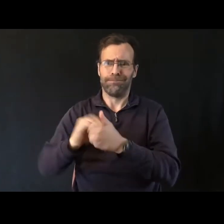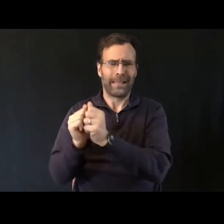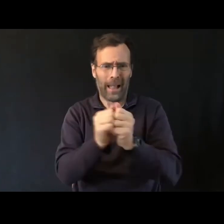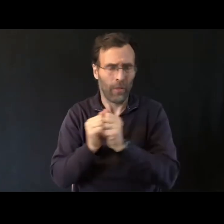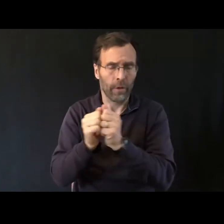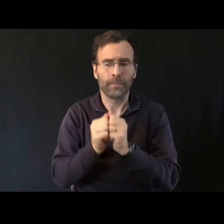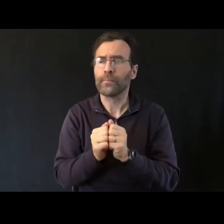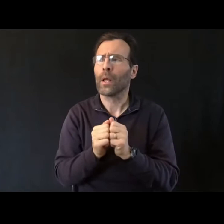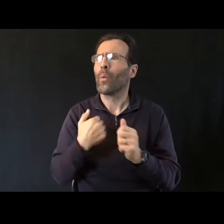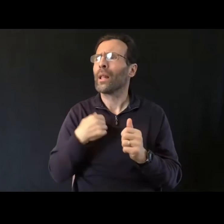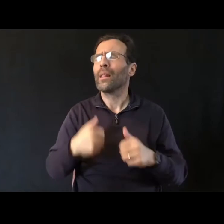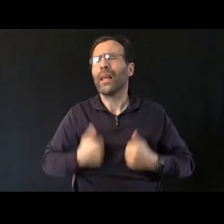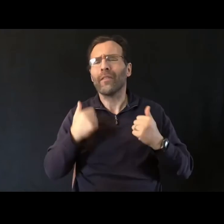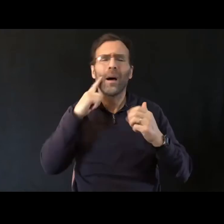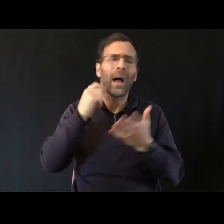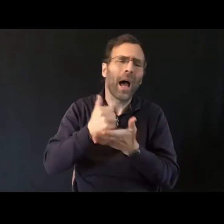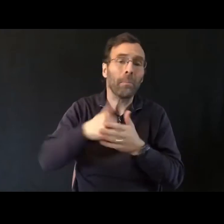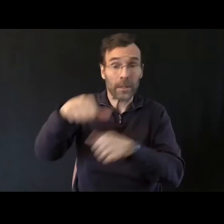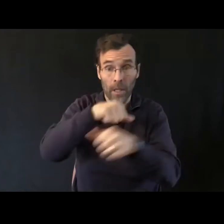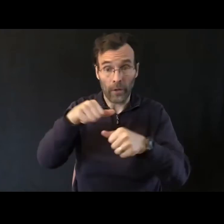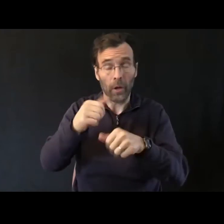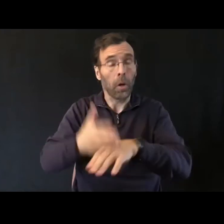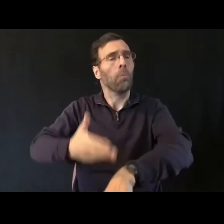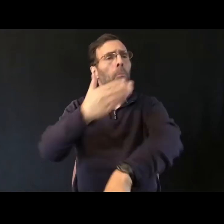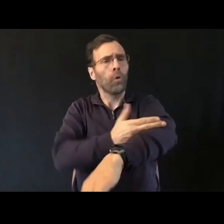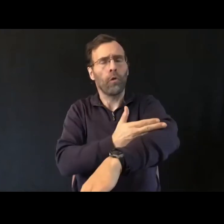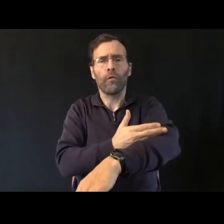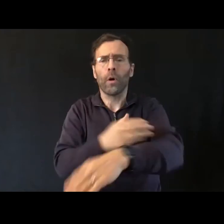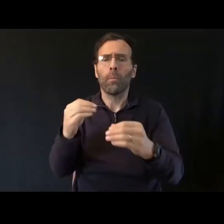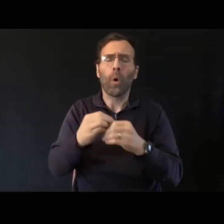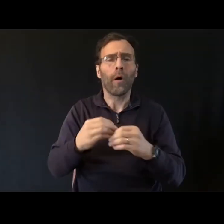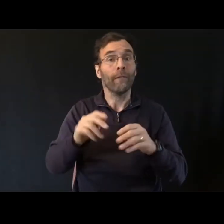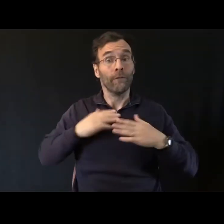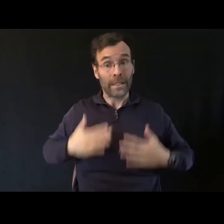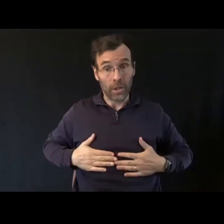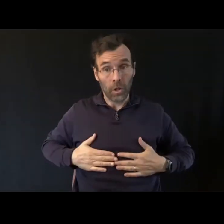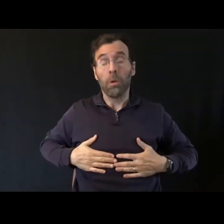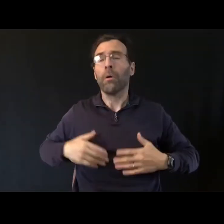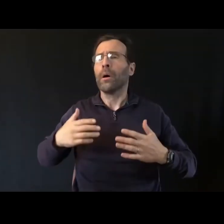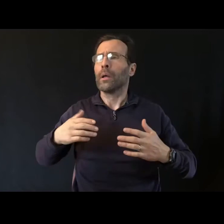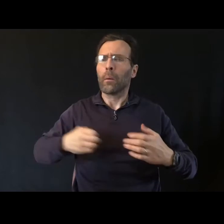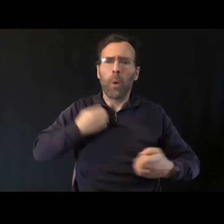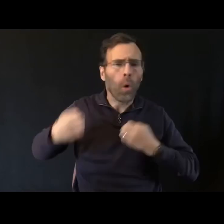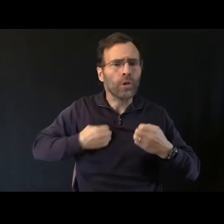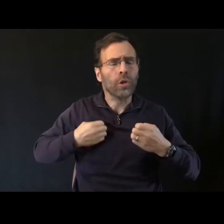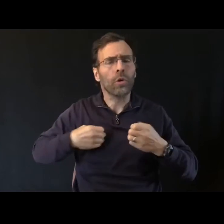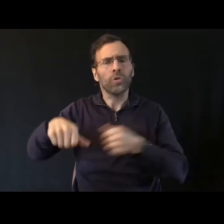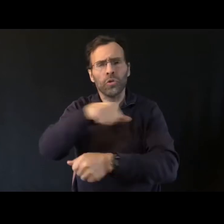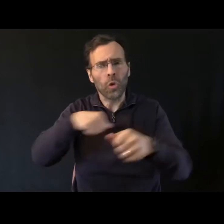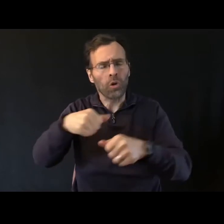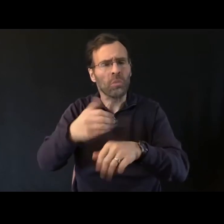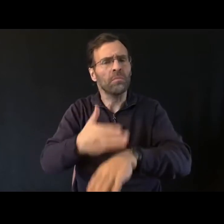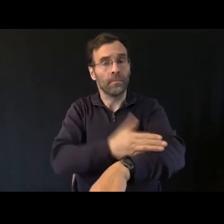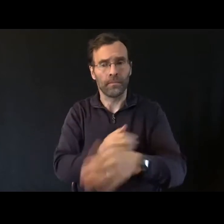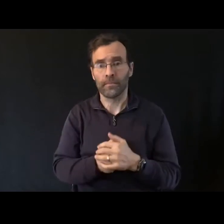one another improve our ability to maintain physical, emotional, and social health and well-being. I'll close with